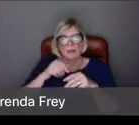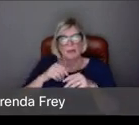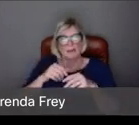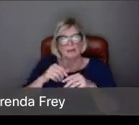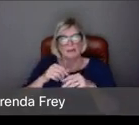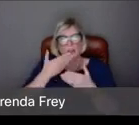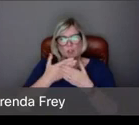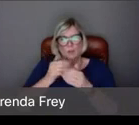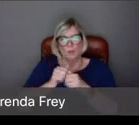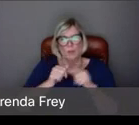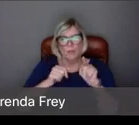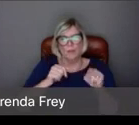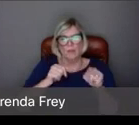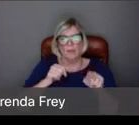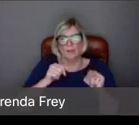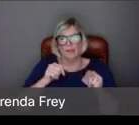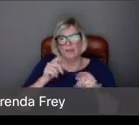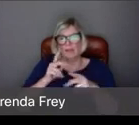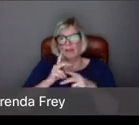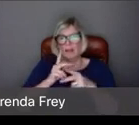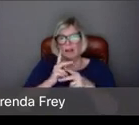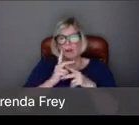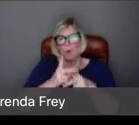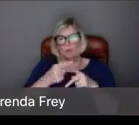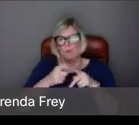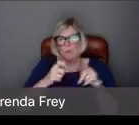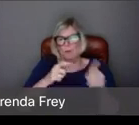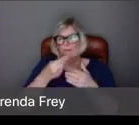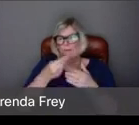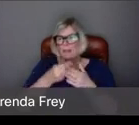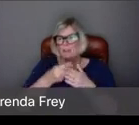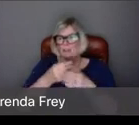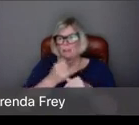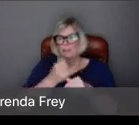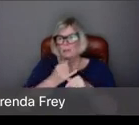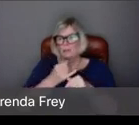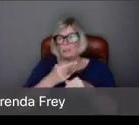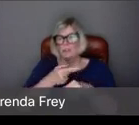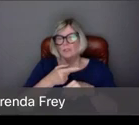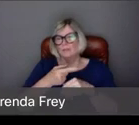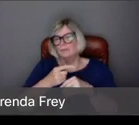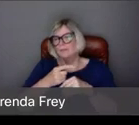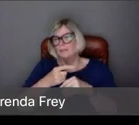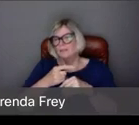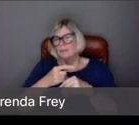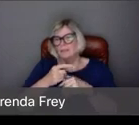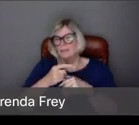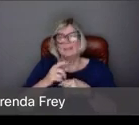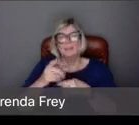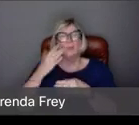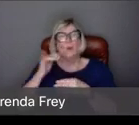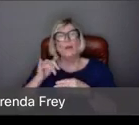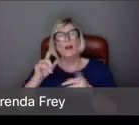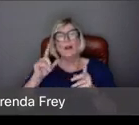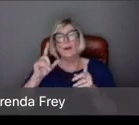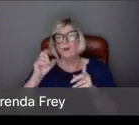standing with the loan from that financial institution. That, I mean, it's not, but I don't know. You know, the loaners,